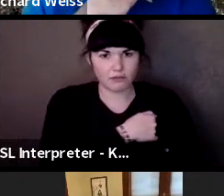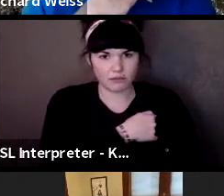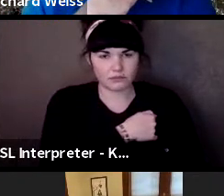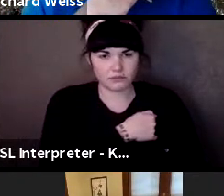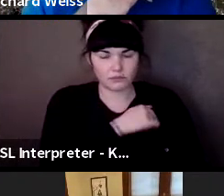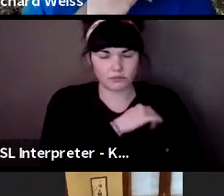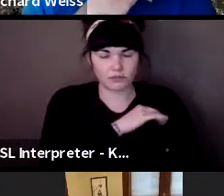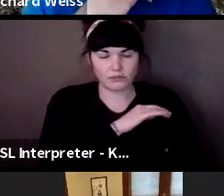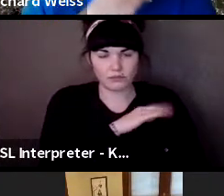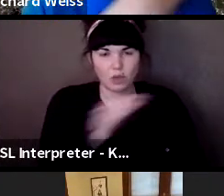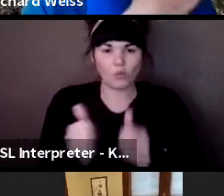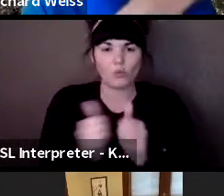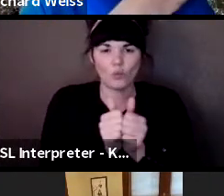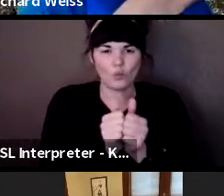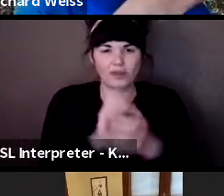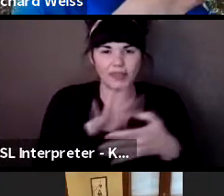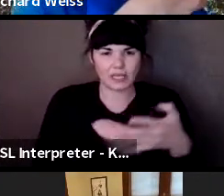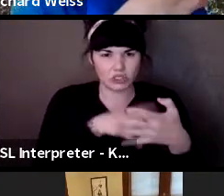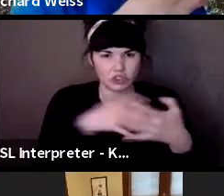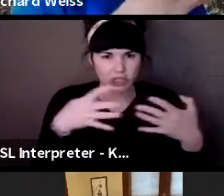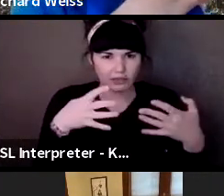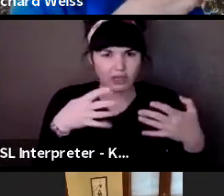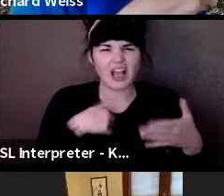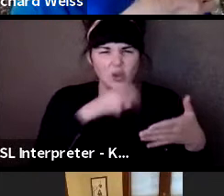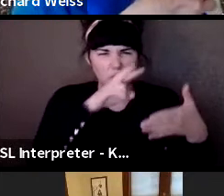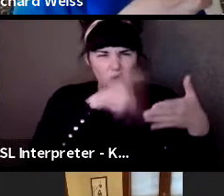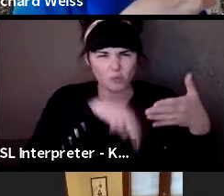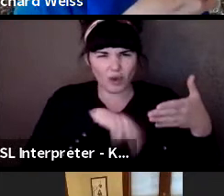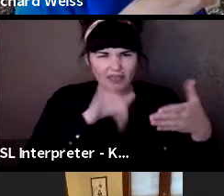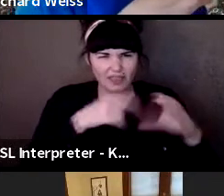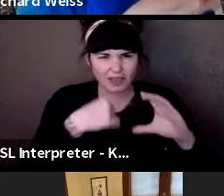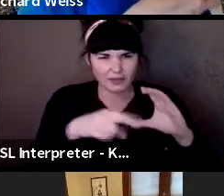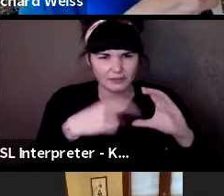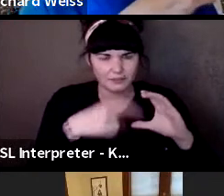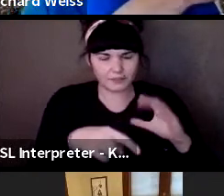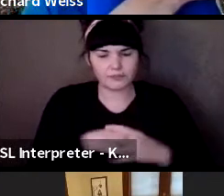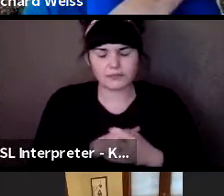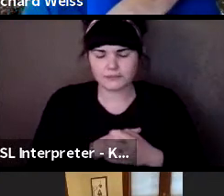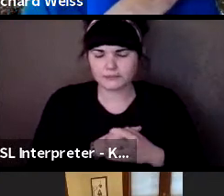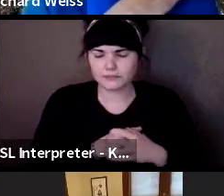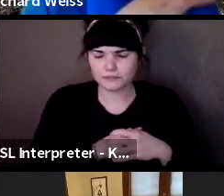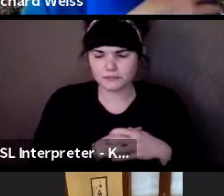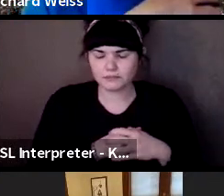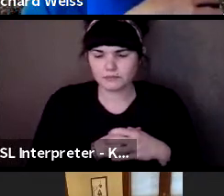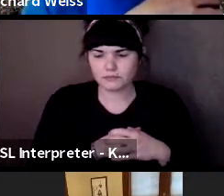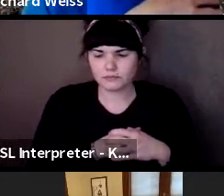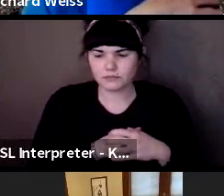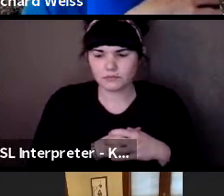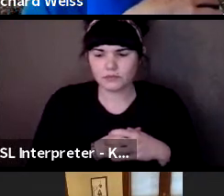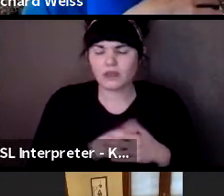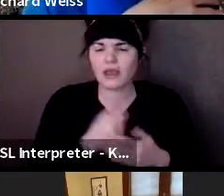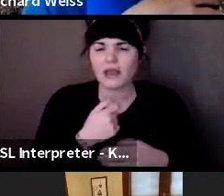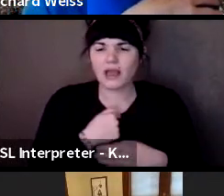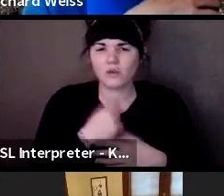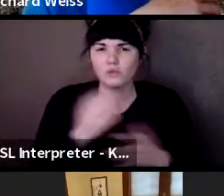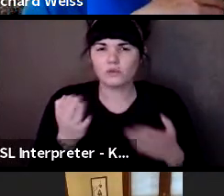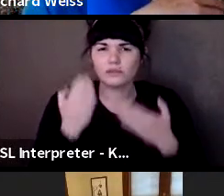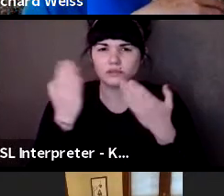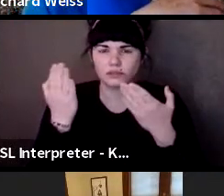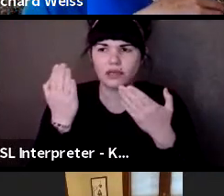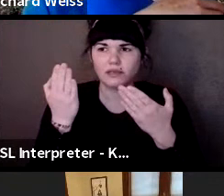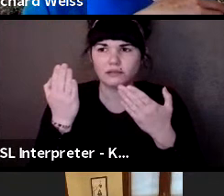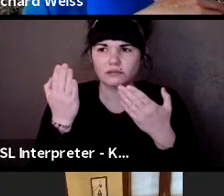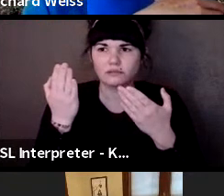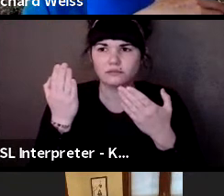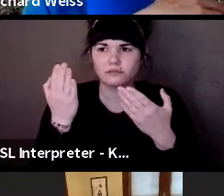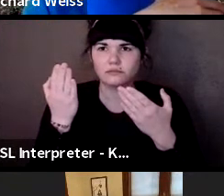agenda. I would suggest, right now it says through December 31st. I would suggest that we